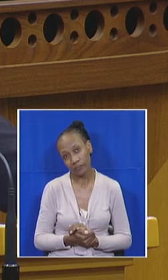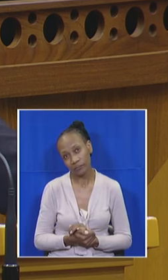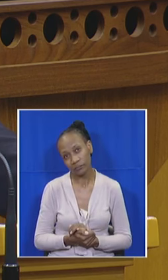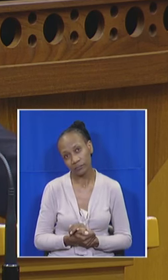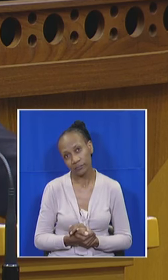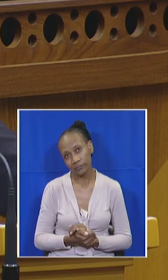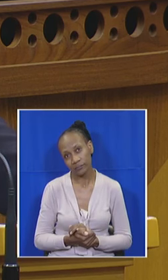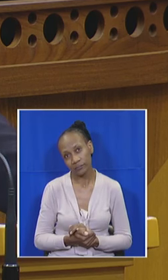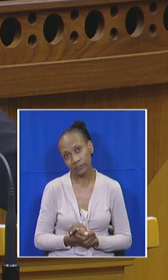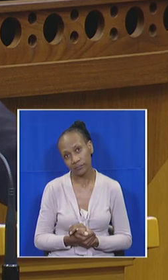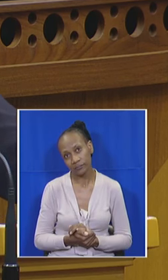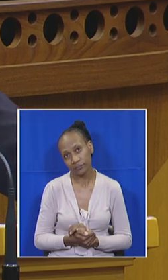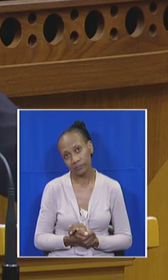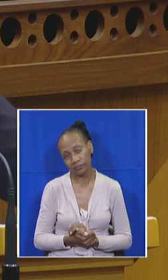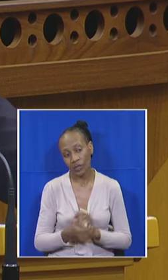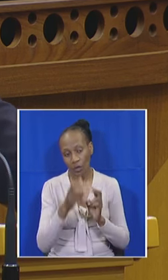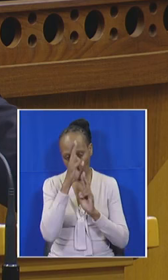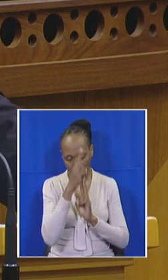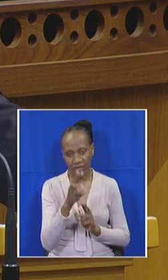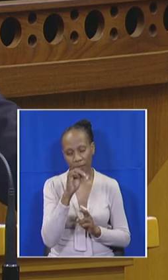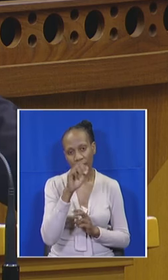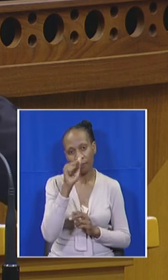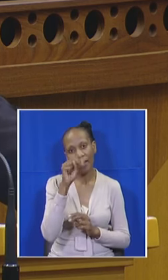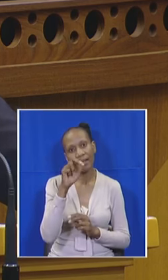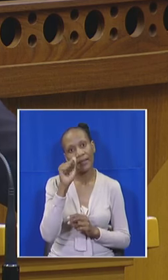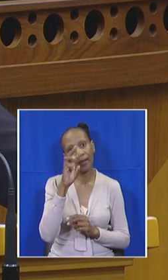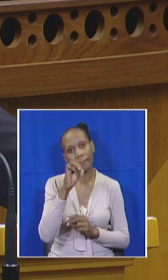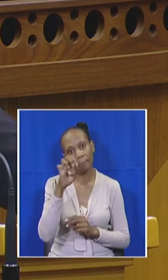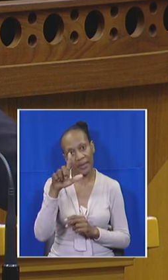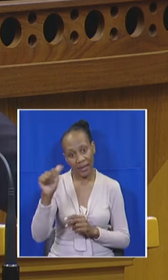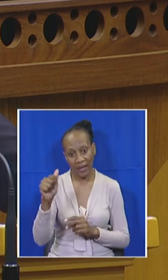Honorable Manamela pointed out,